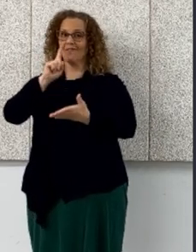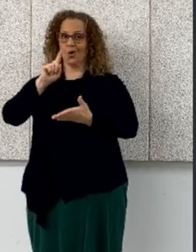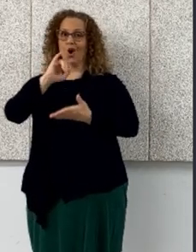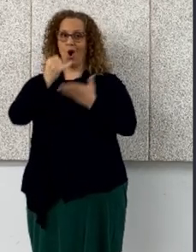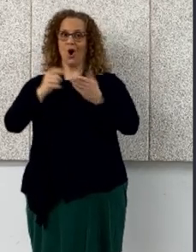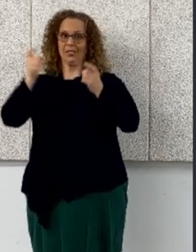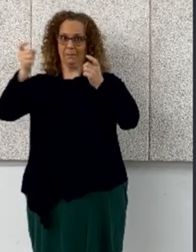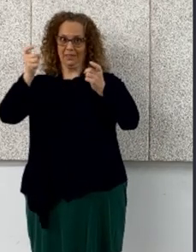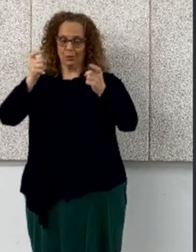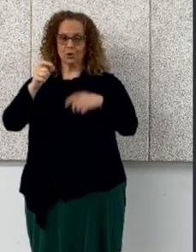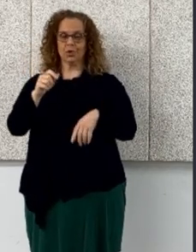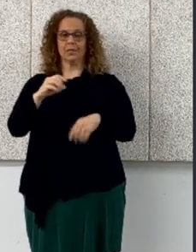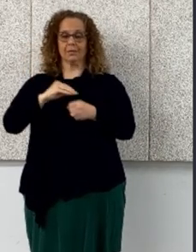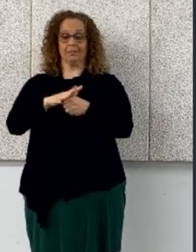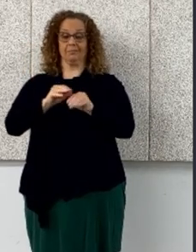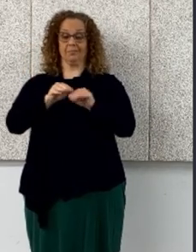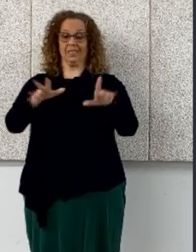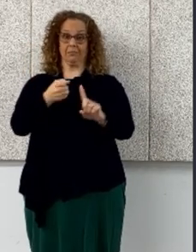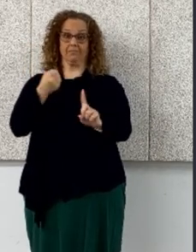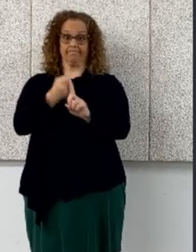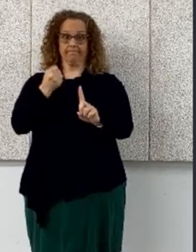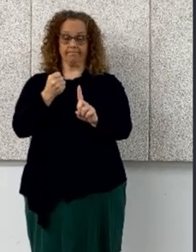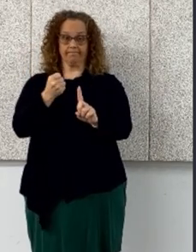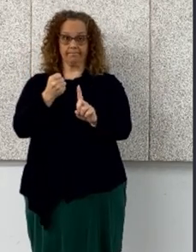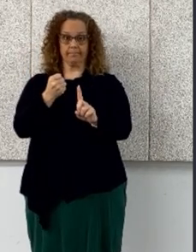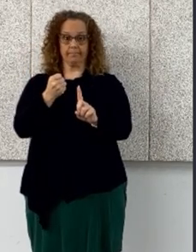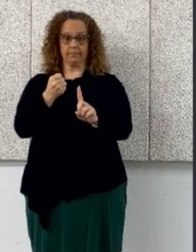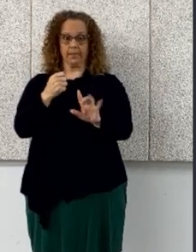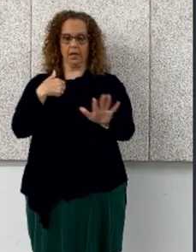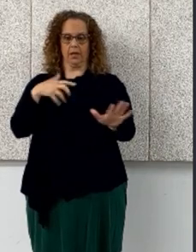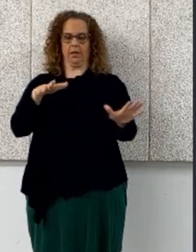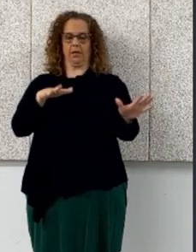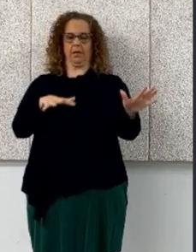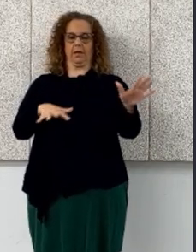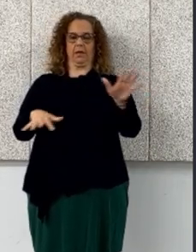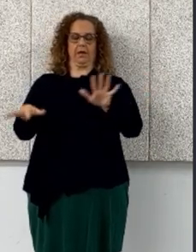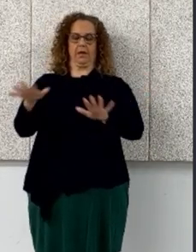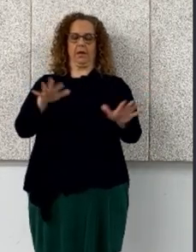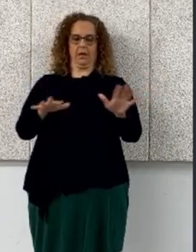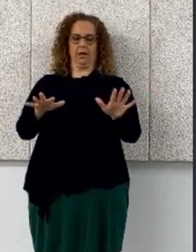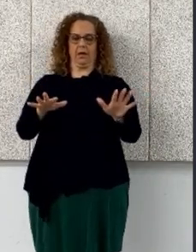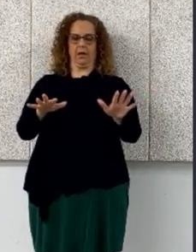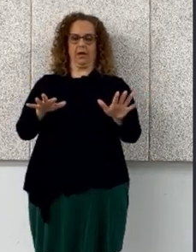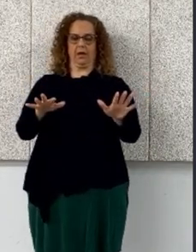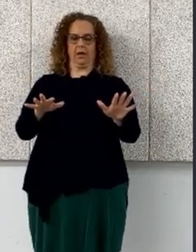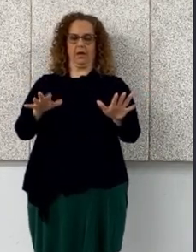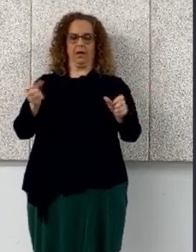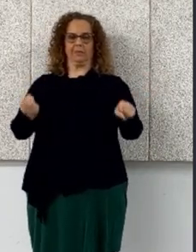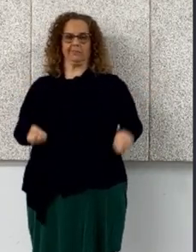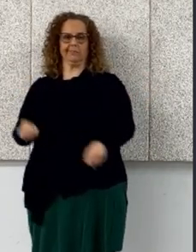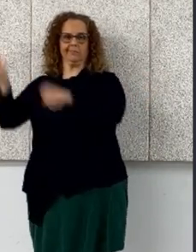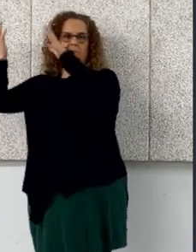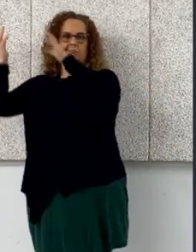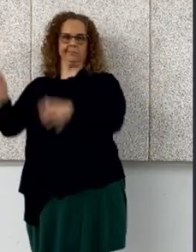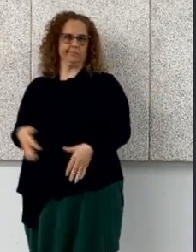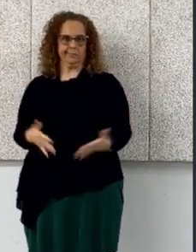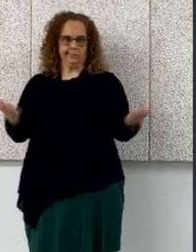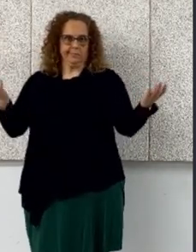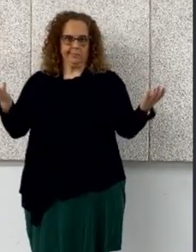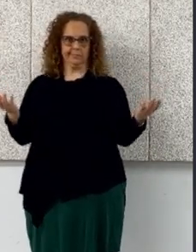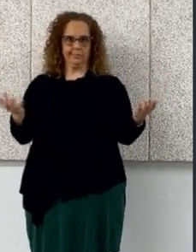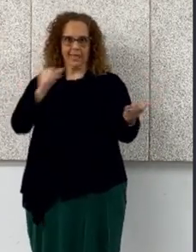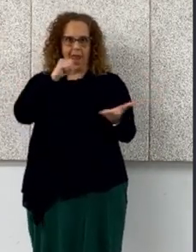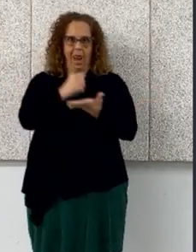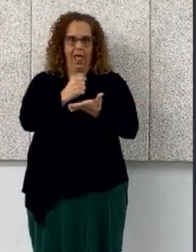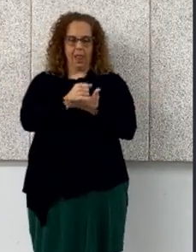the pandemic hit, I thought, well, fat lot of good that did, right? But but I did learn a lot